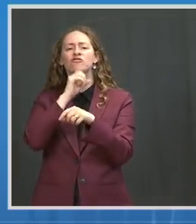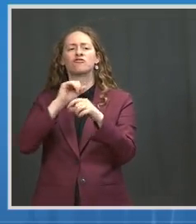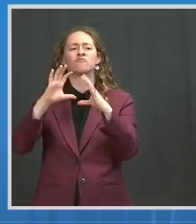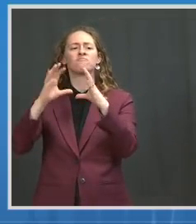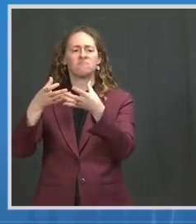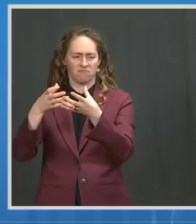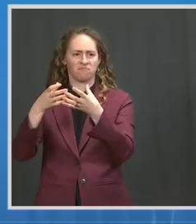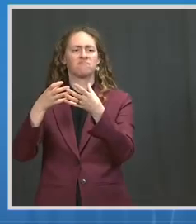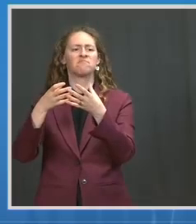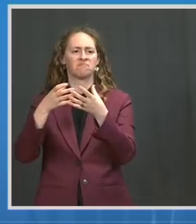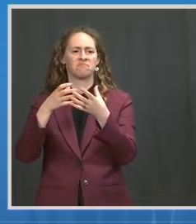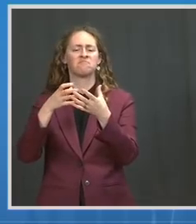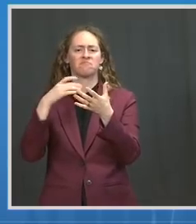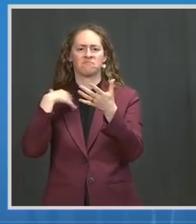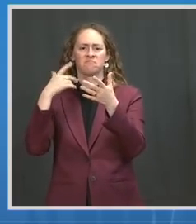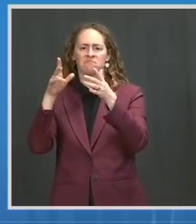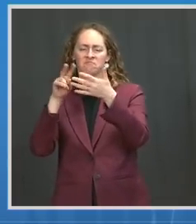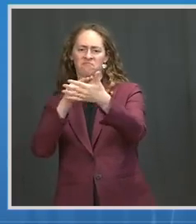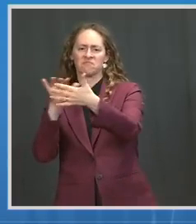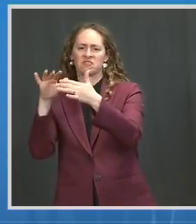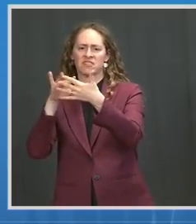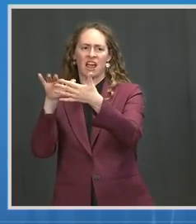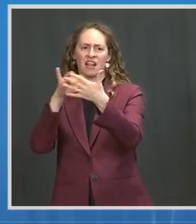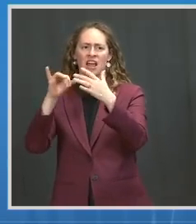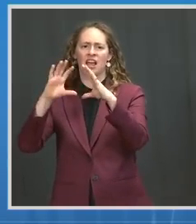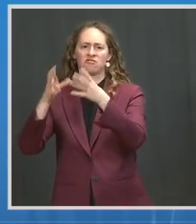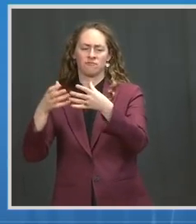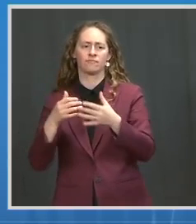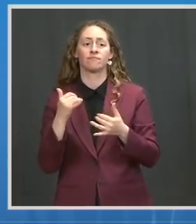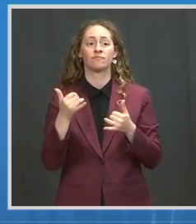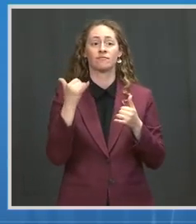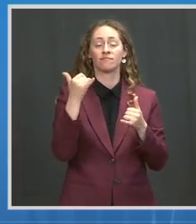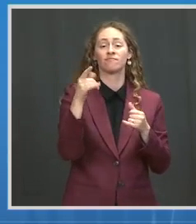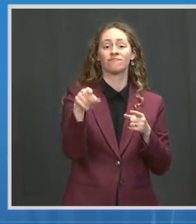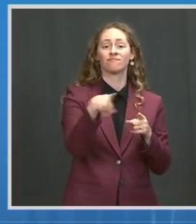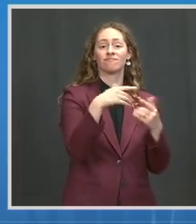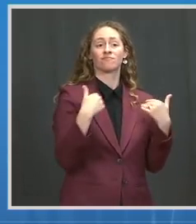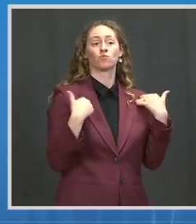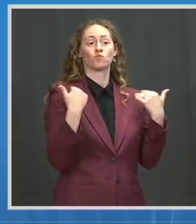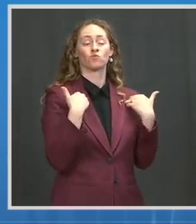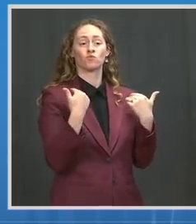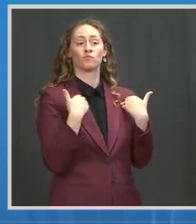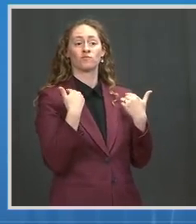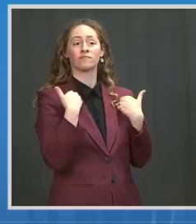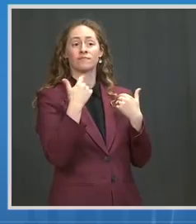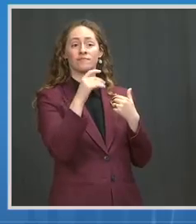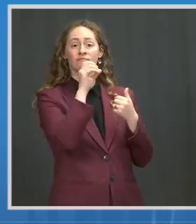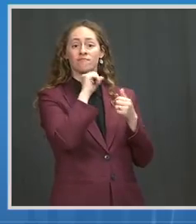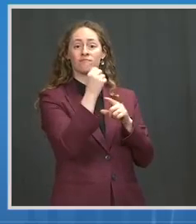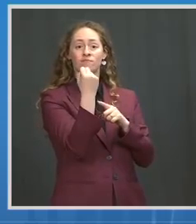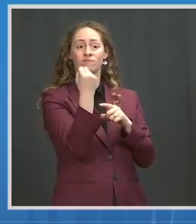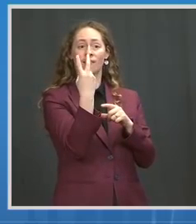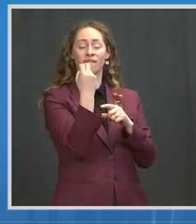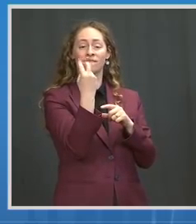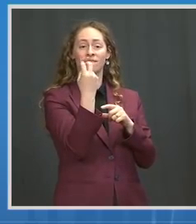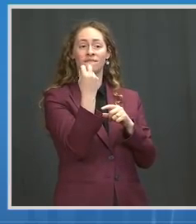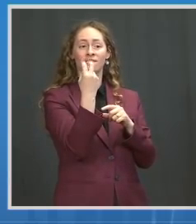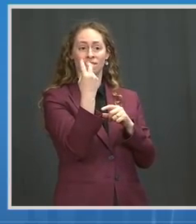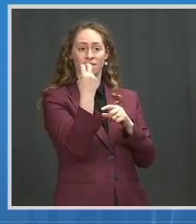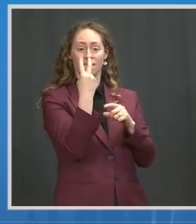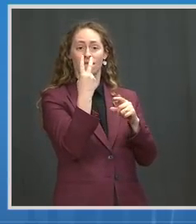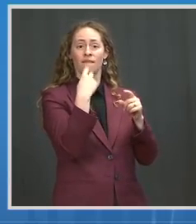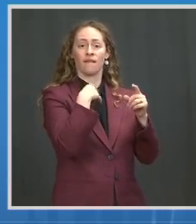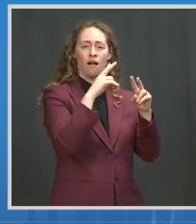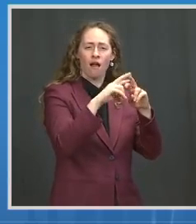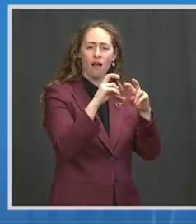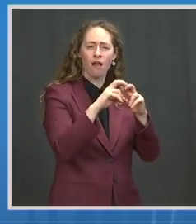you actually go from 12 years to 9, 9 to 6, 6 to 2, and then 6 months to 2 years.